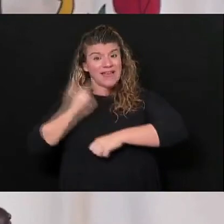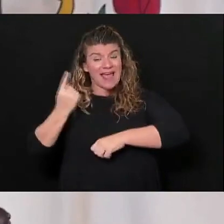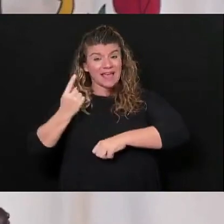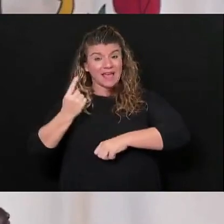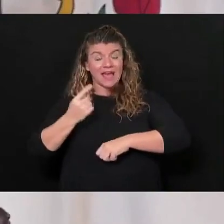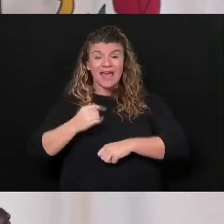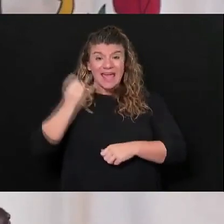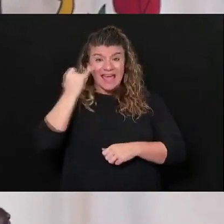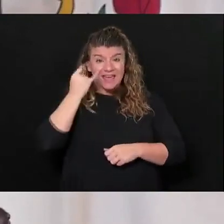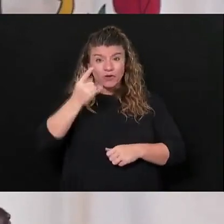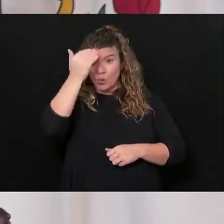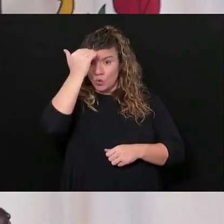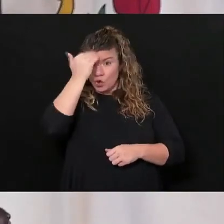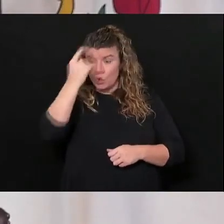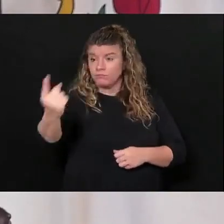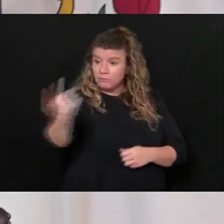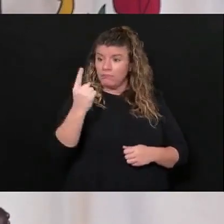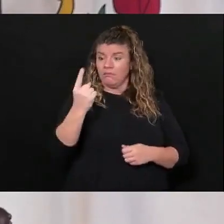at our border